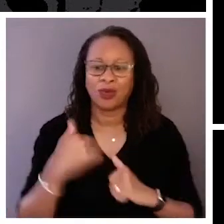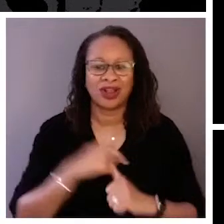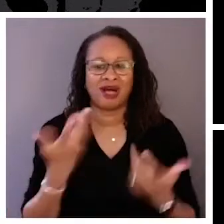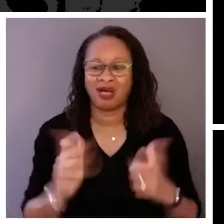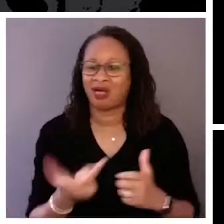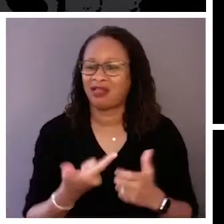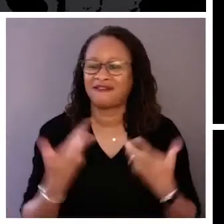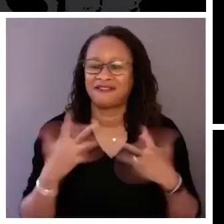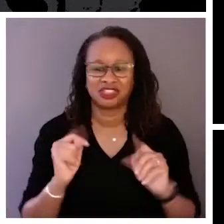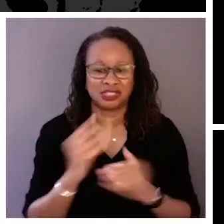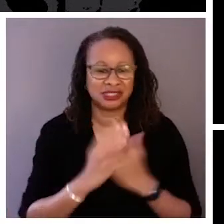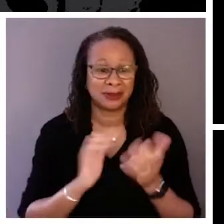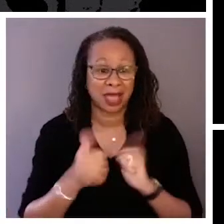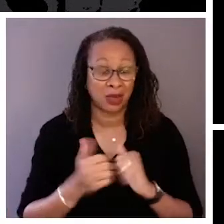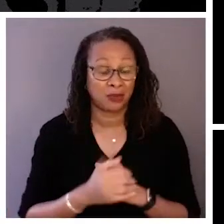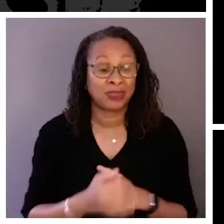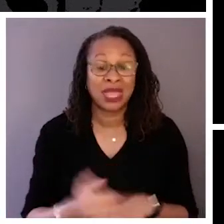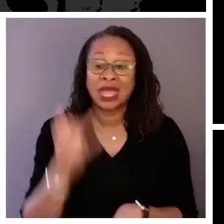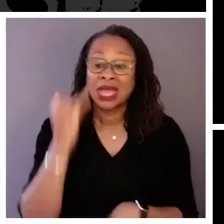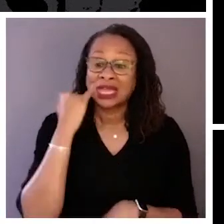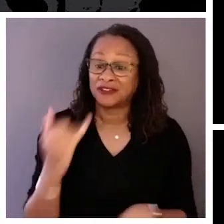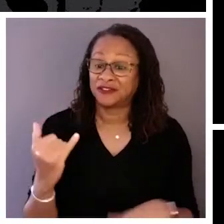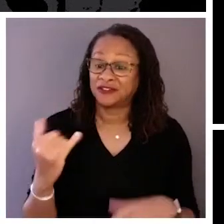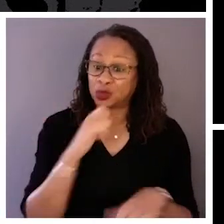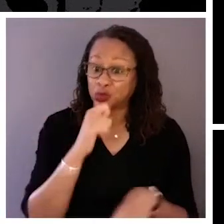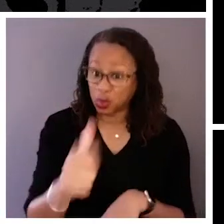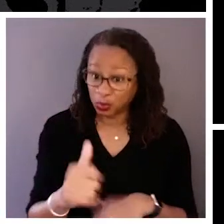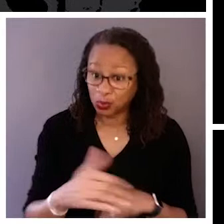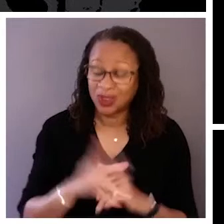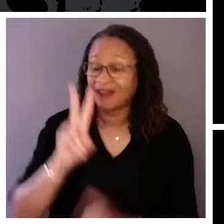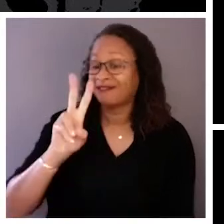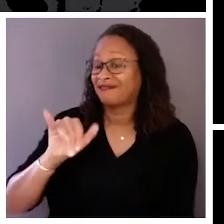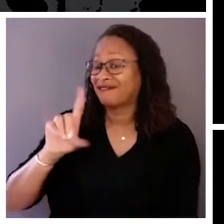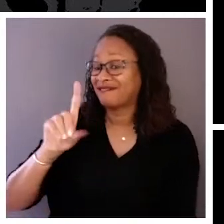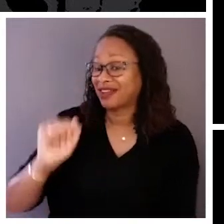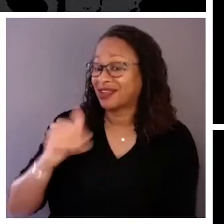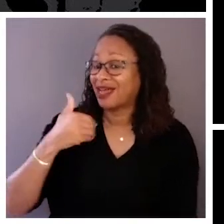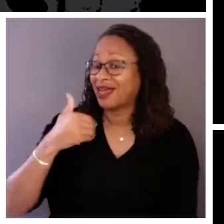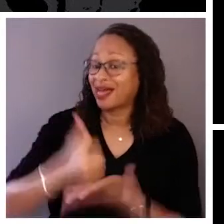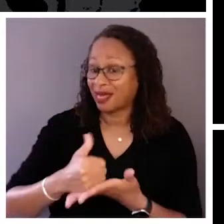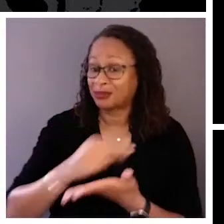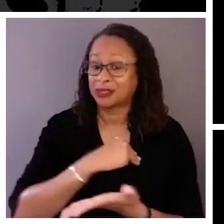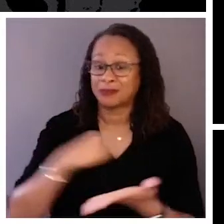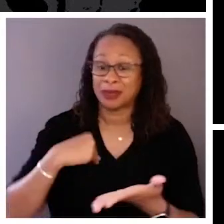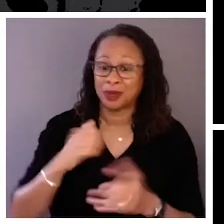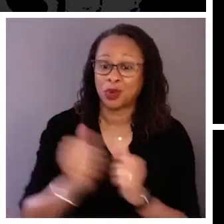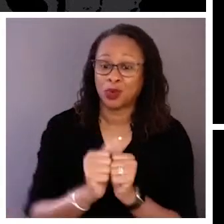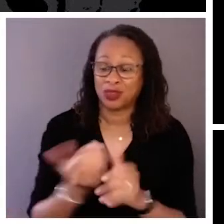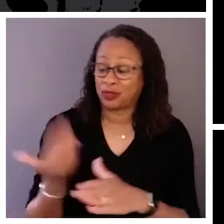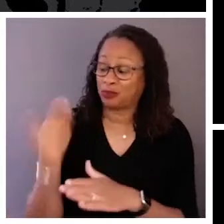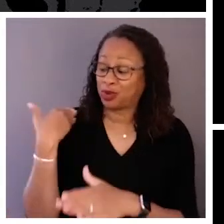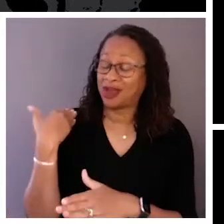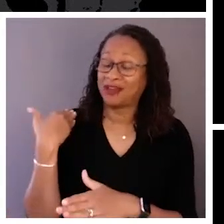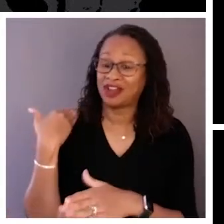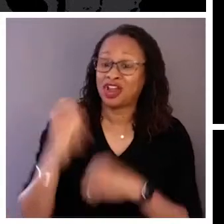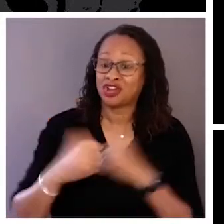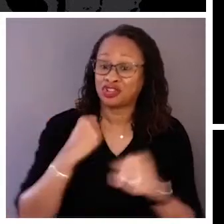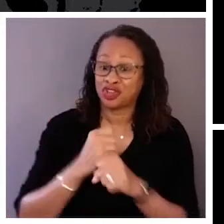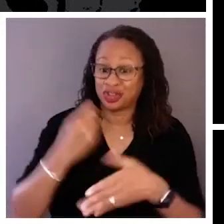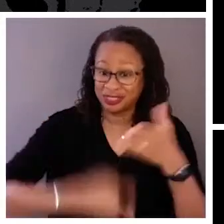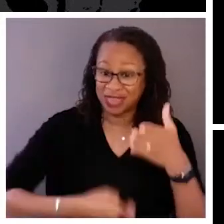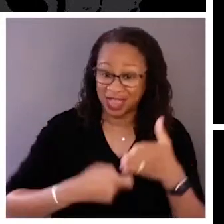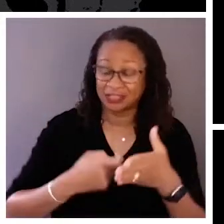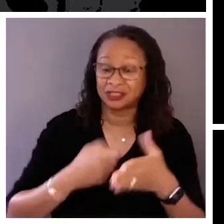somehow. And by the way, if you don't, VITA helps members with prior year tax returns. If you find you've fallen